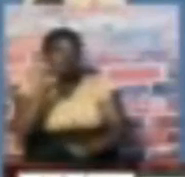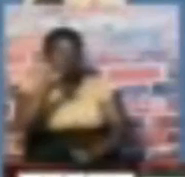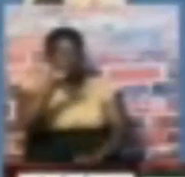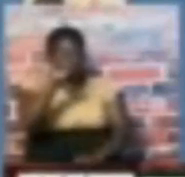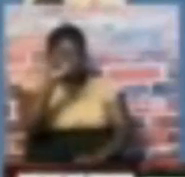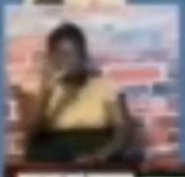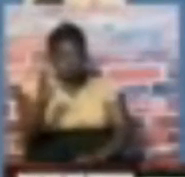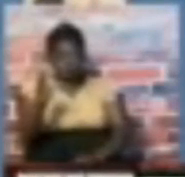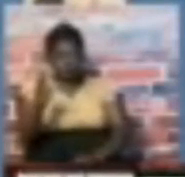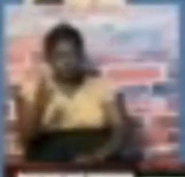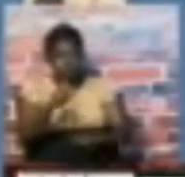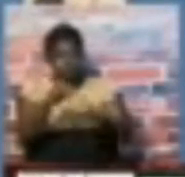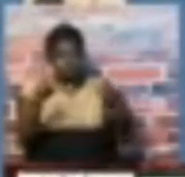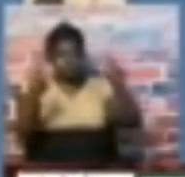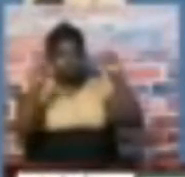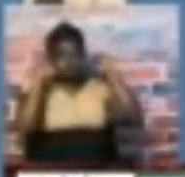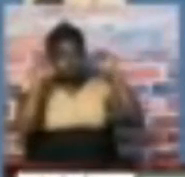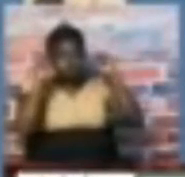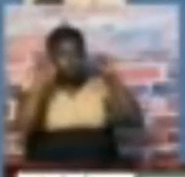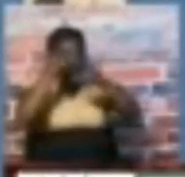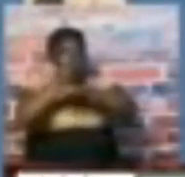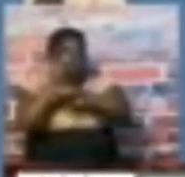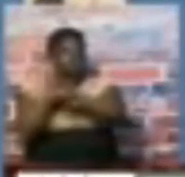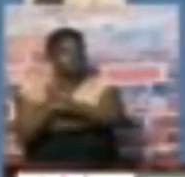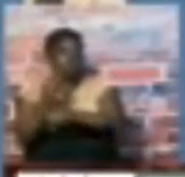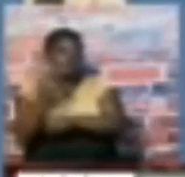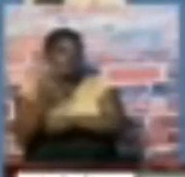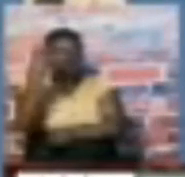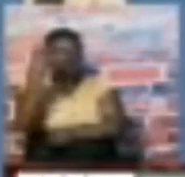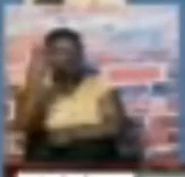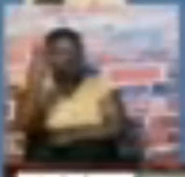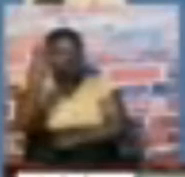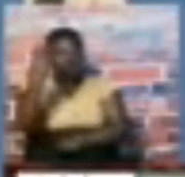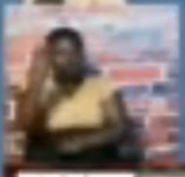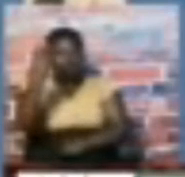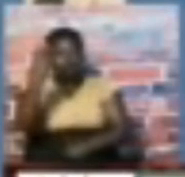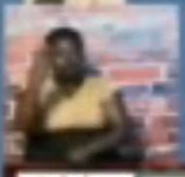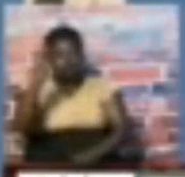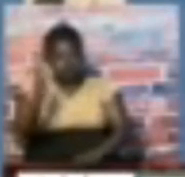Makerere University staff 4,000 liters of sanitizers.